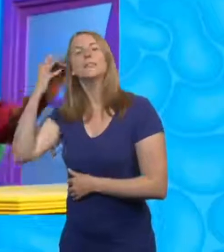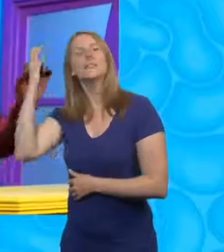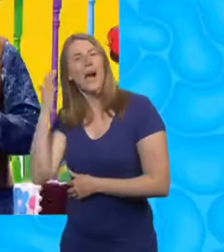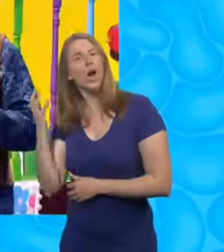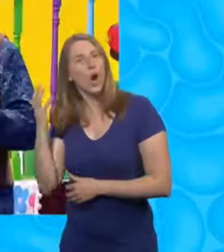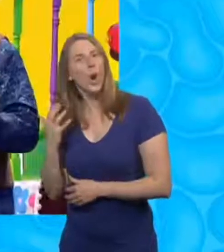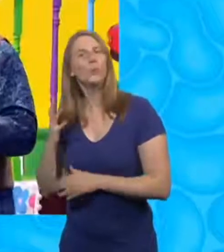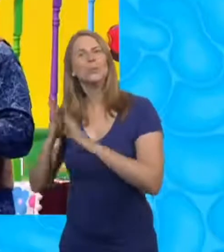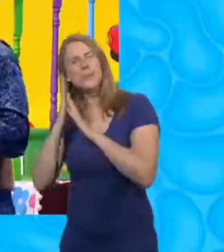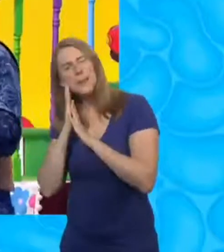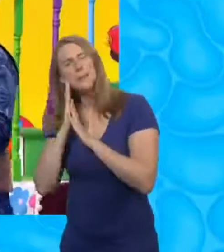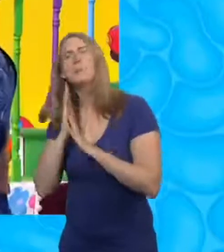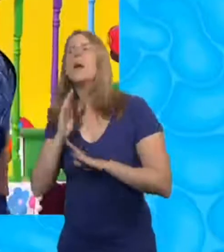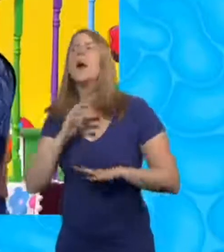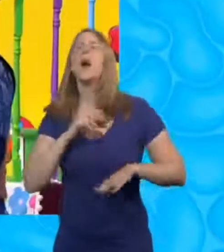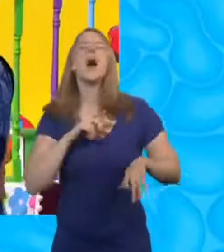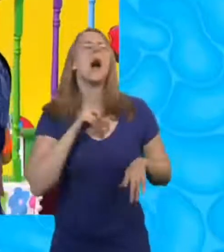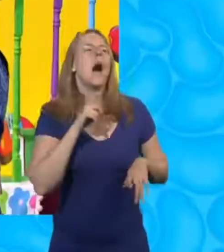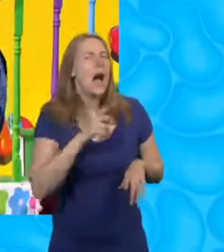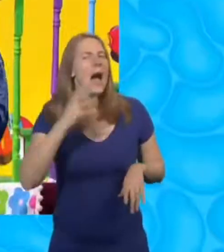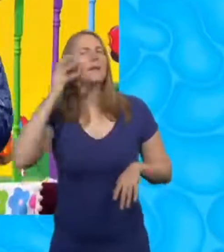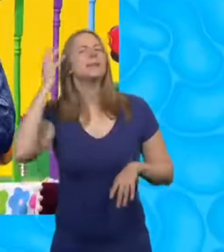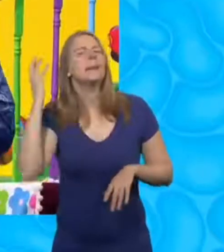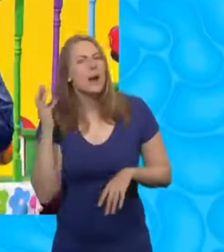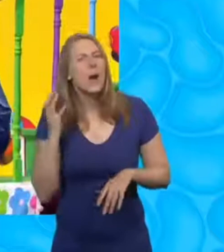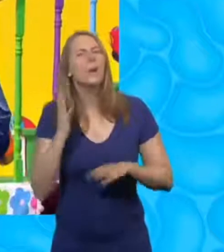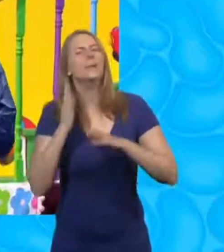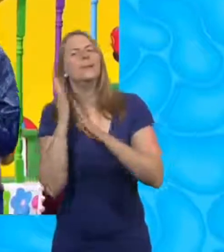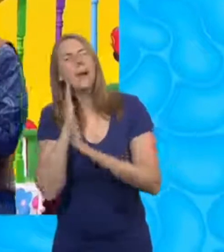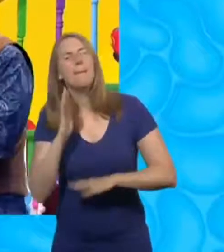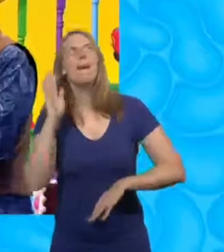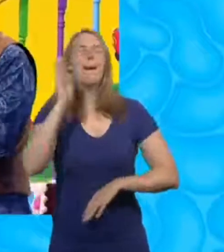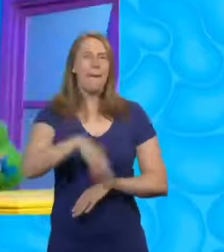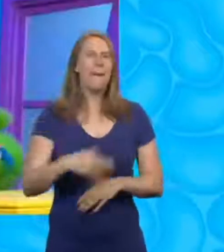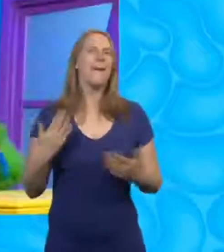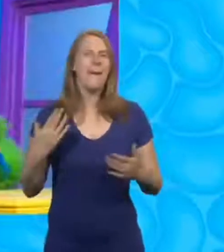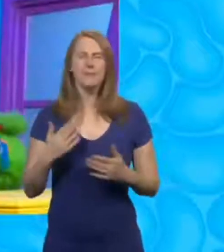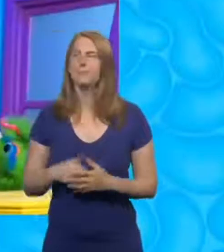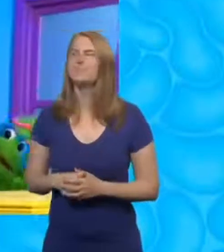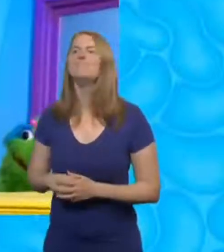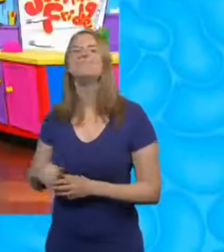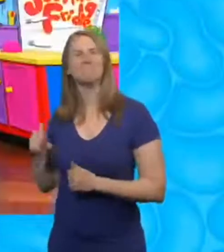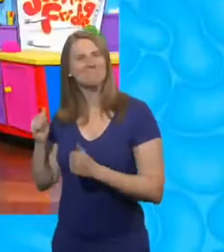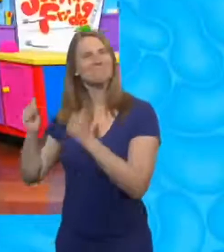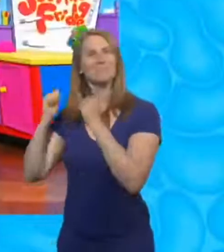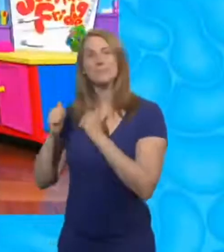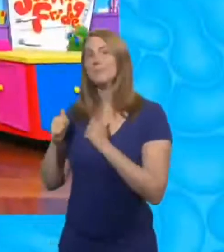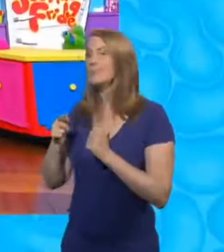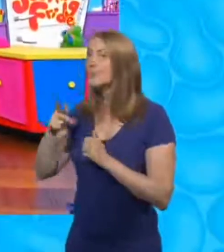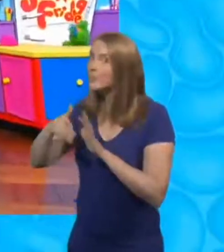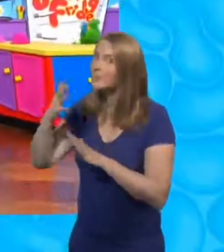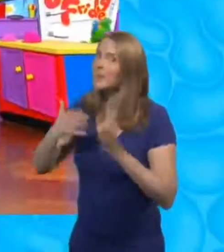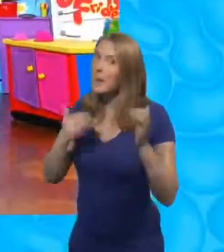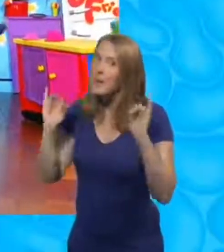Sleep. Dakota Sleep. Oh, yes, right, of course. Now, Robert, don't you have a ball to go to? Oh,